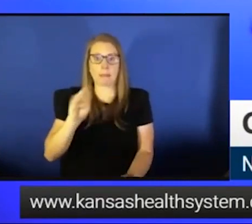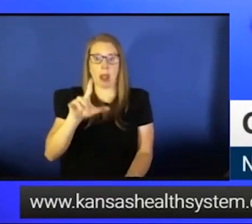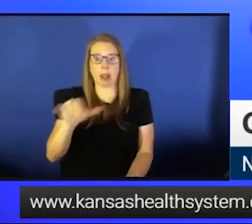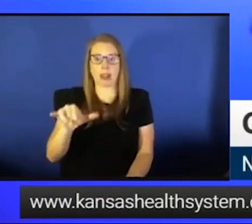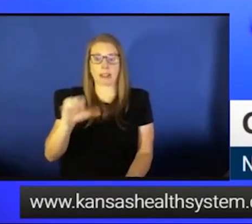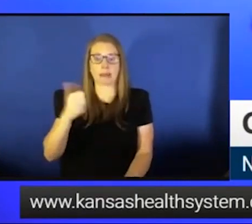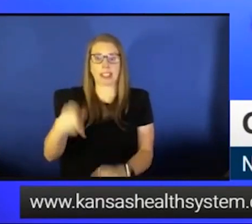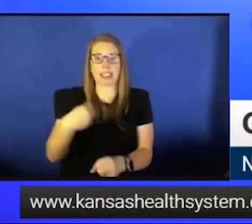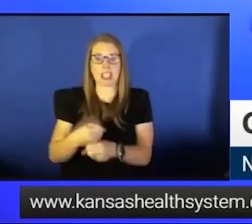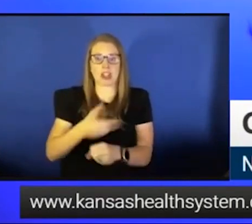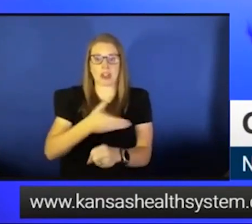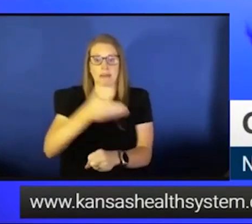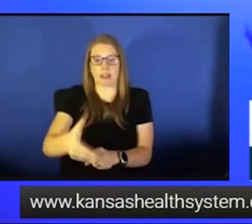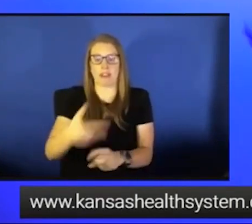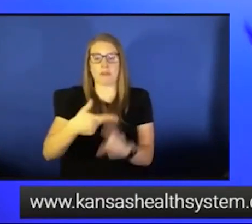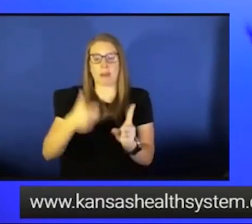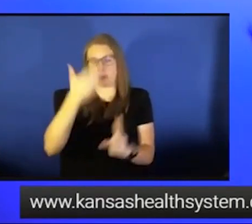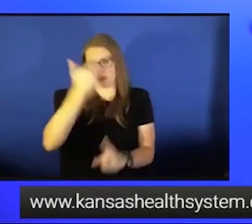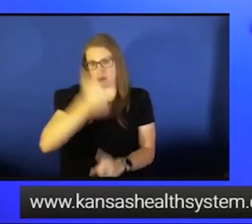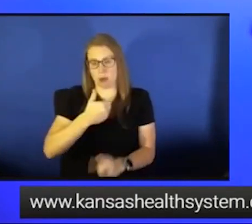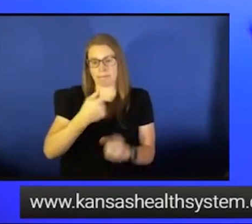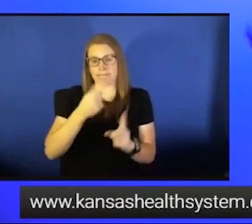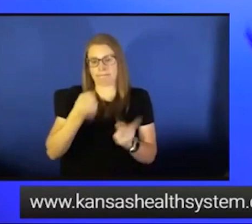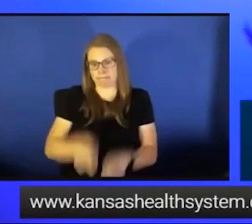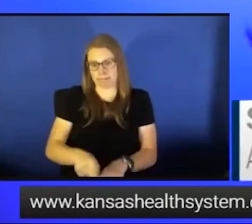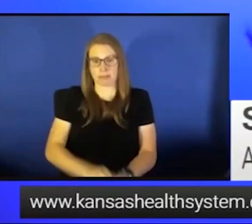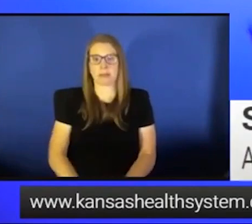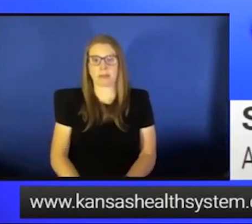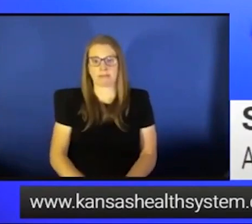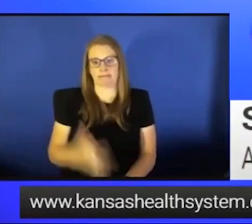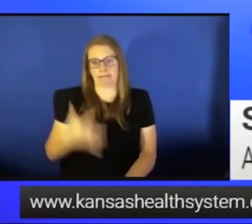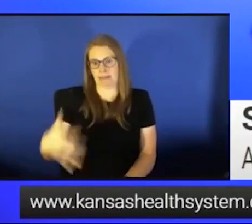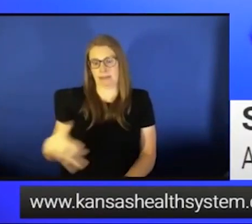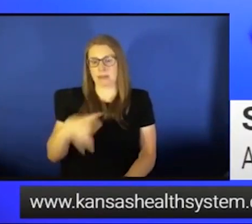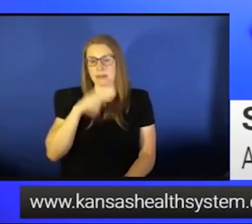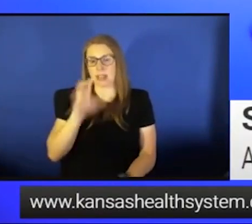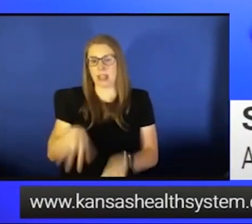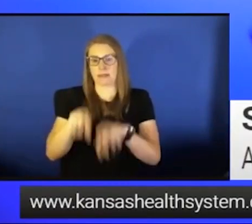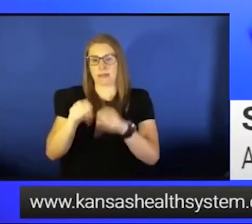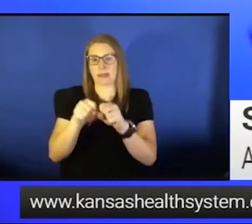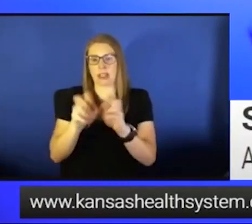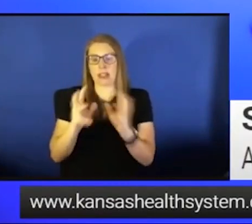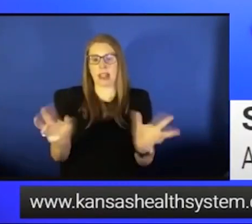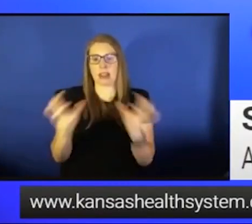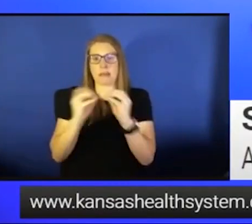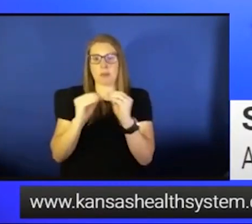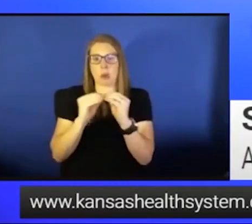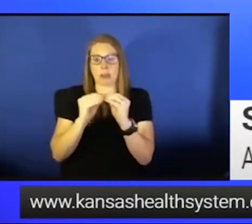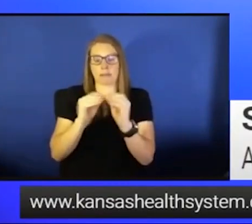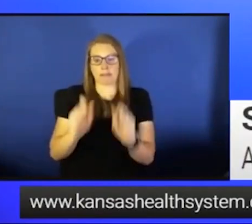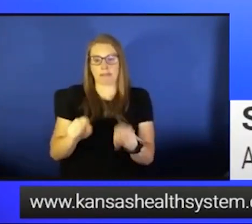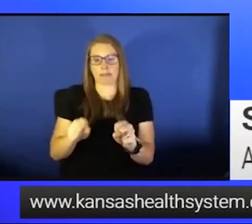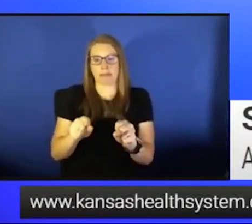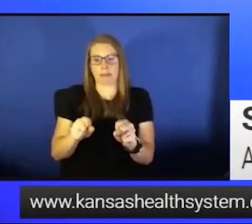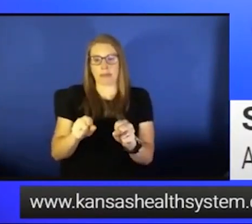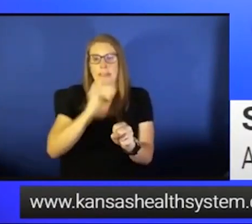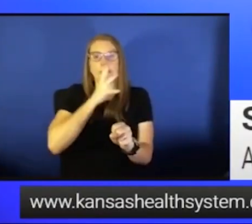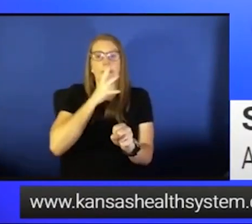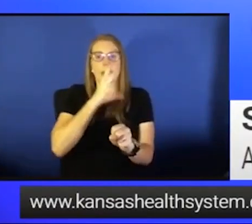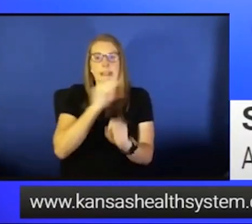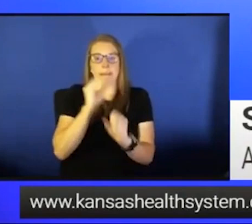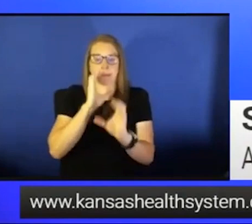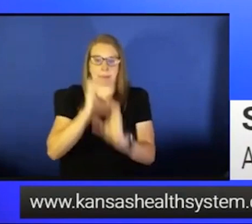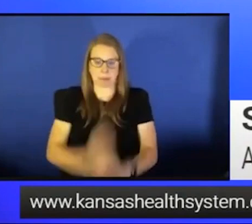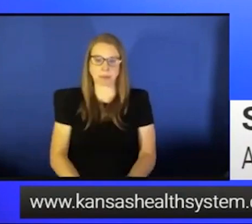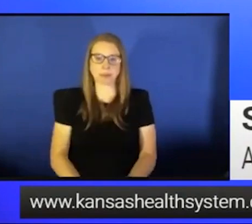stroke. So likely she won't regain too much more of, the ability to, speak and communicate. So that's